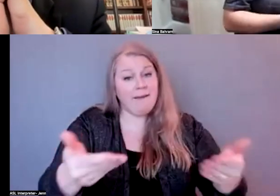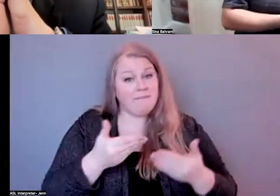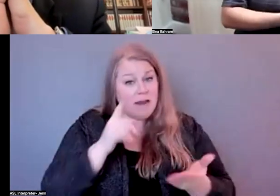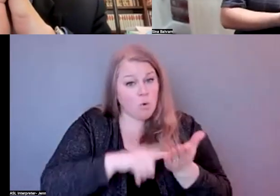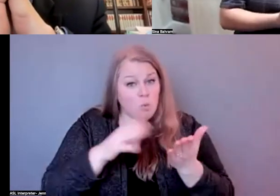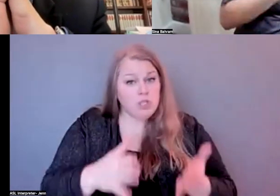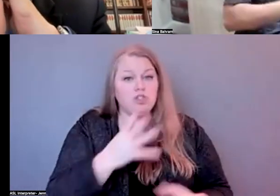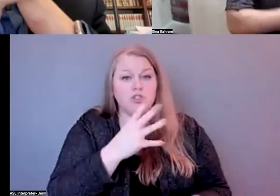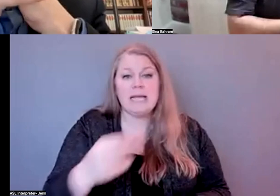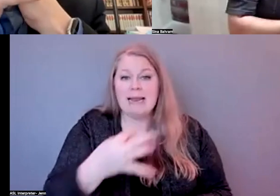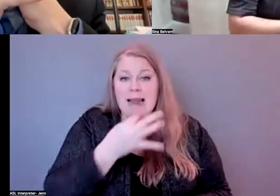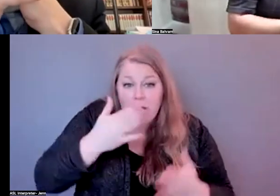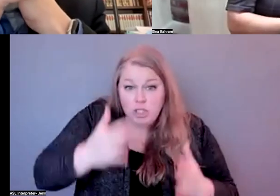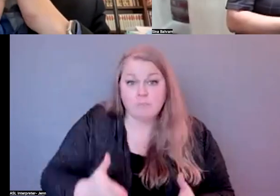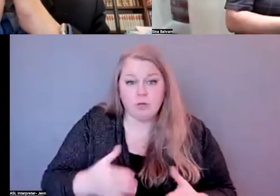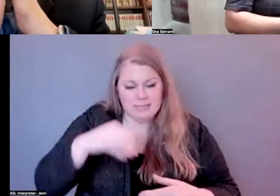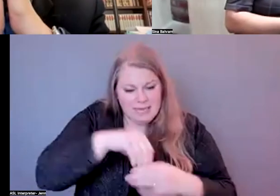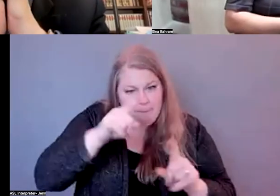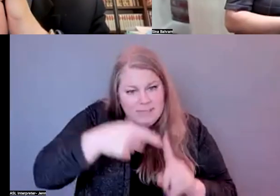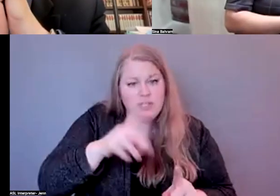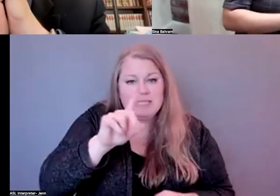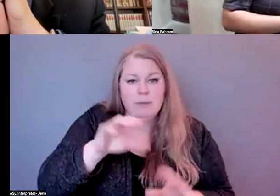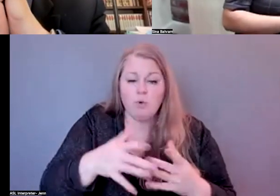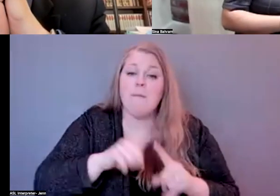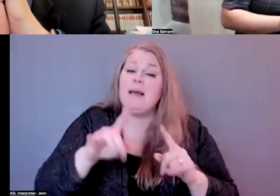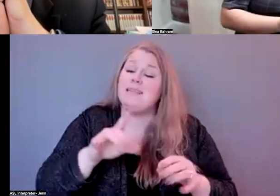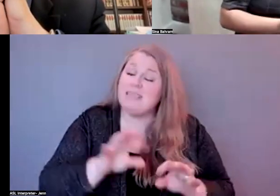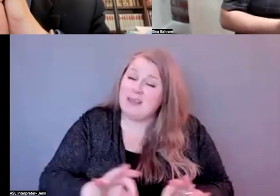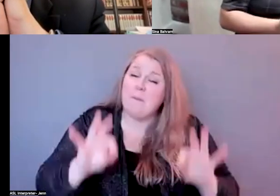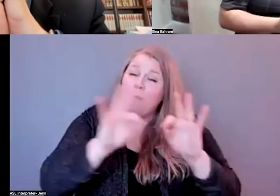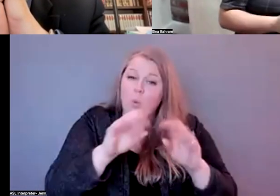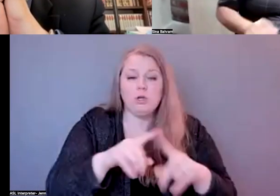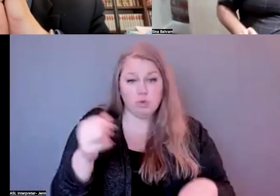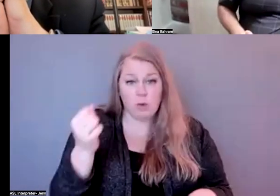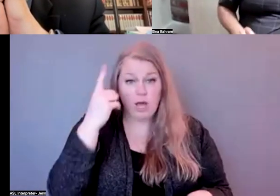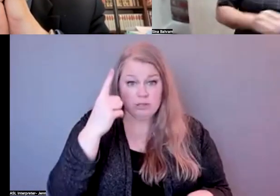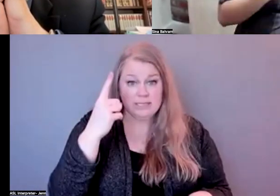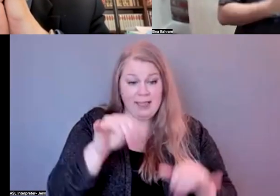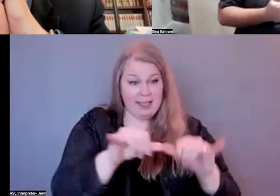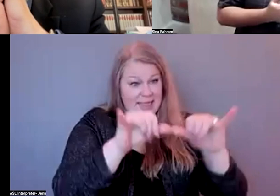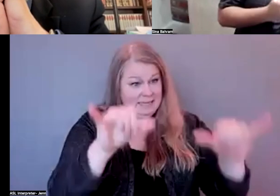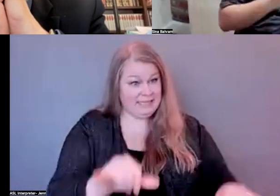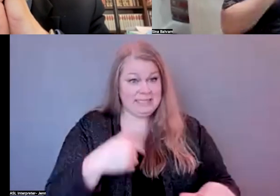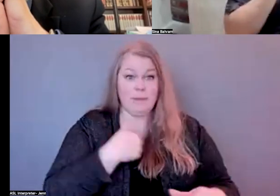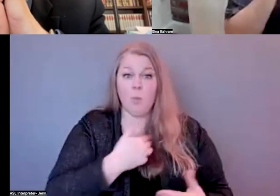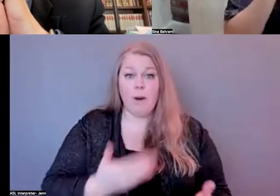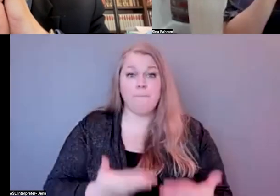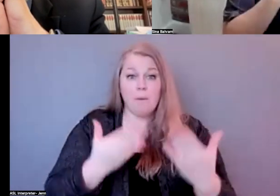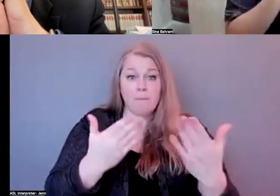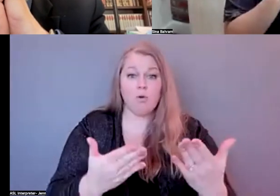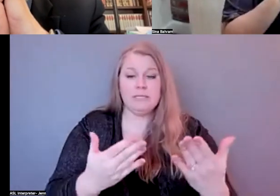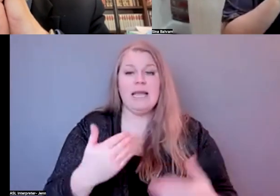and experts in particular disability groups, but it's also important to understand that the system that we're proposing has